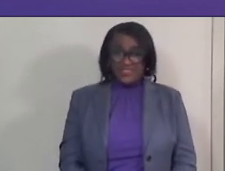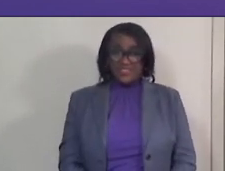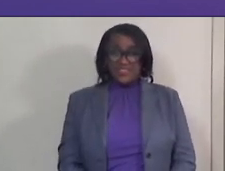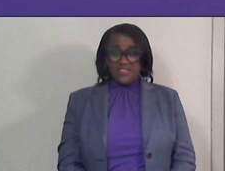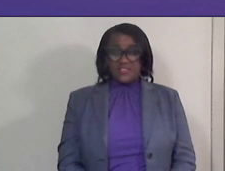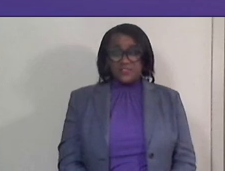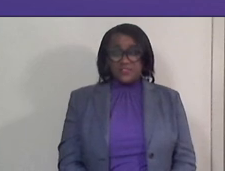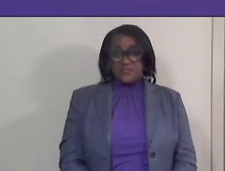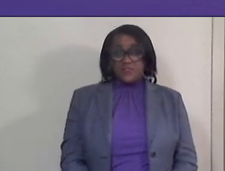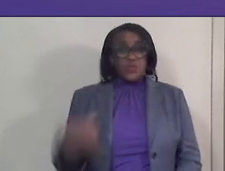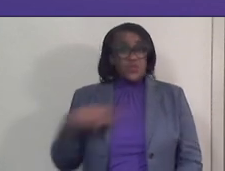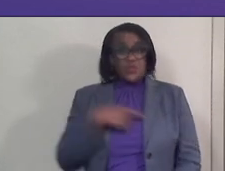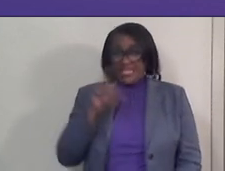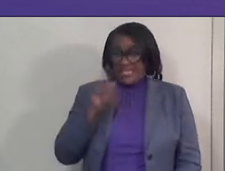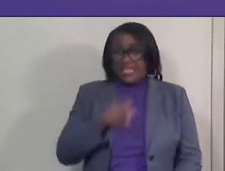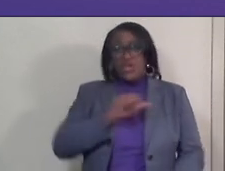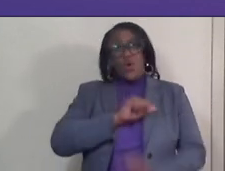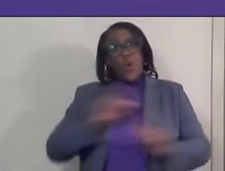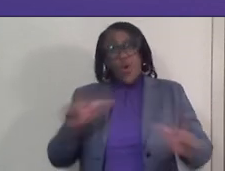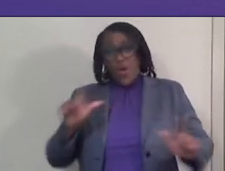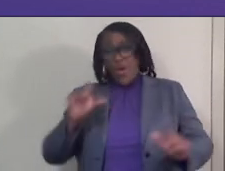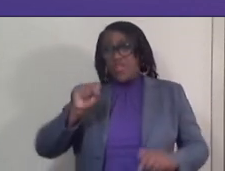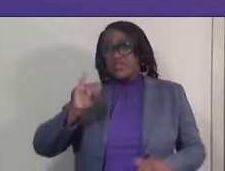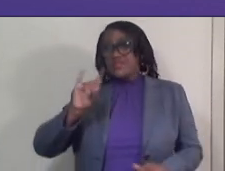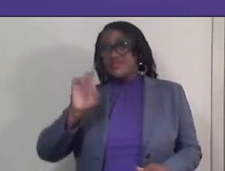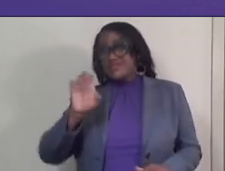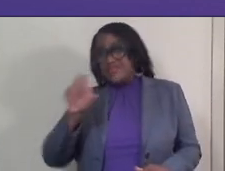We need all sides and all angles. Yeah,